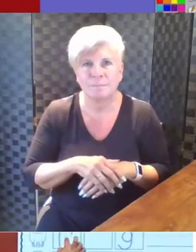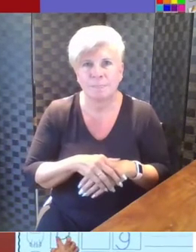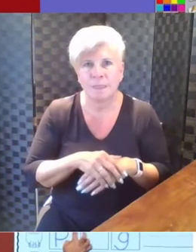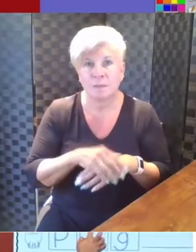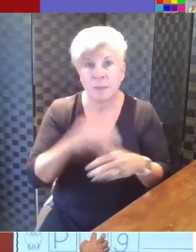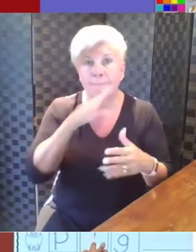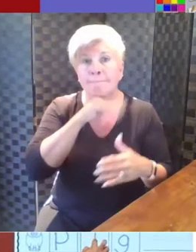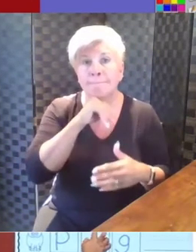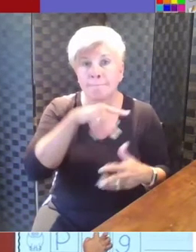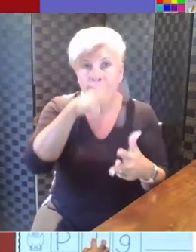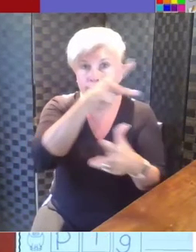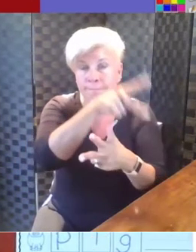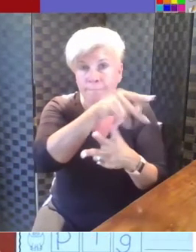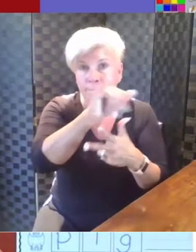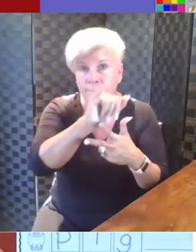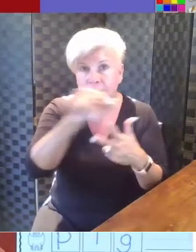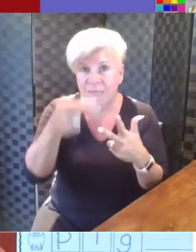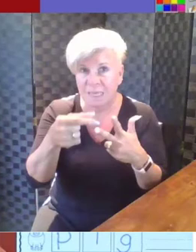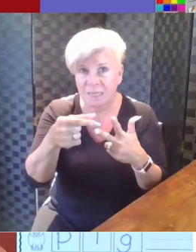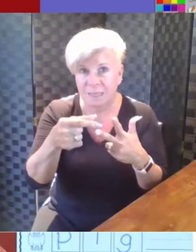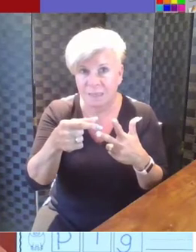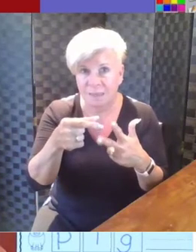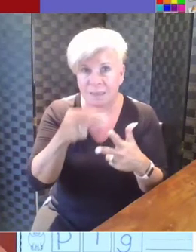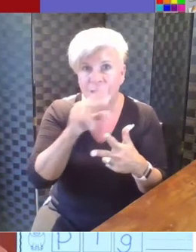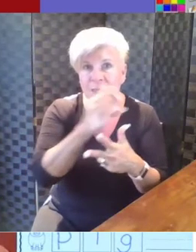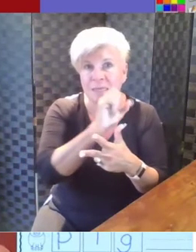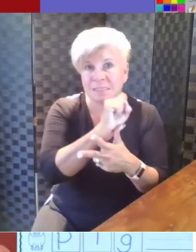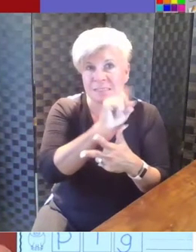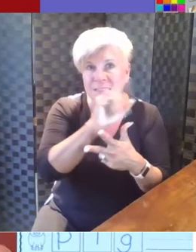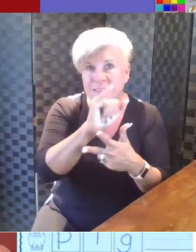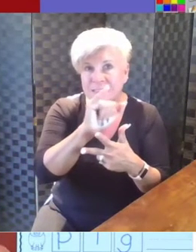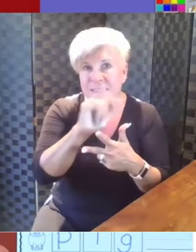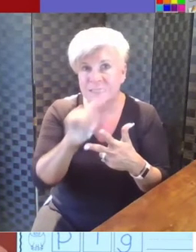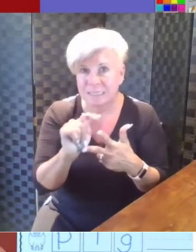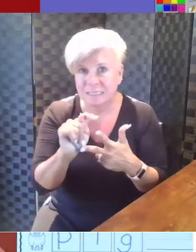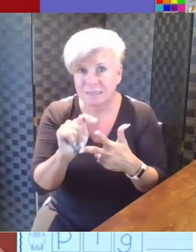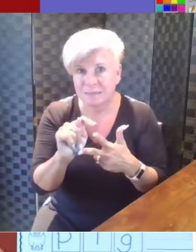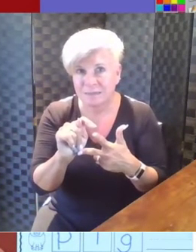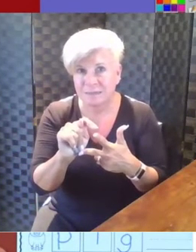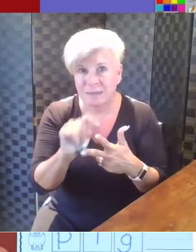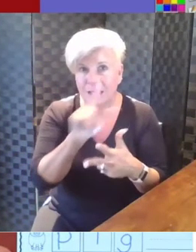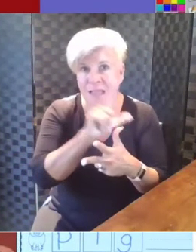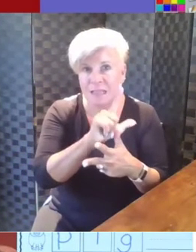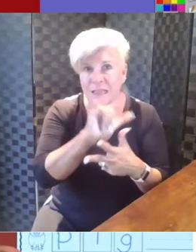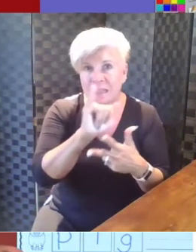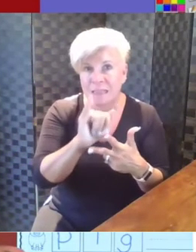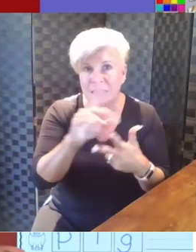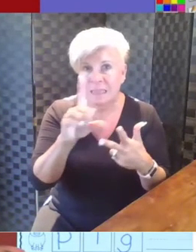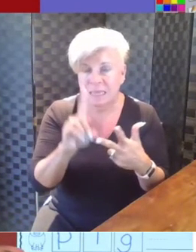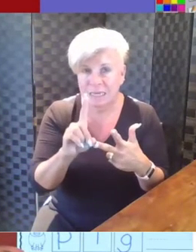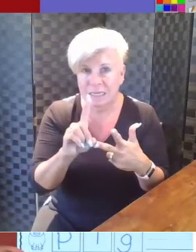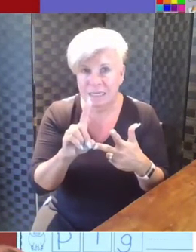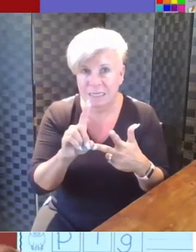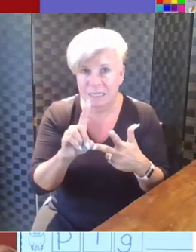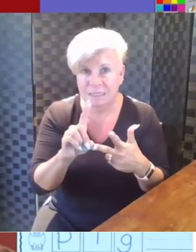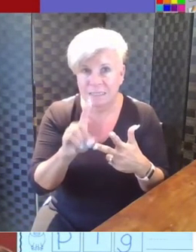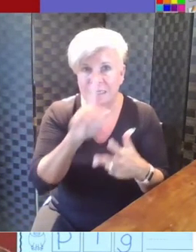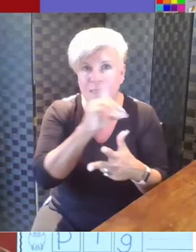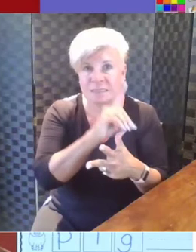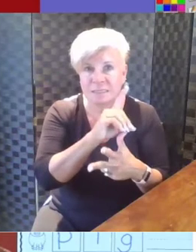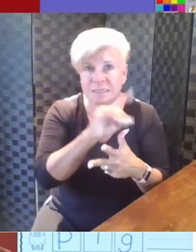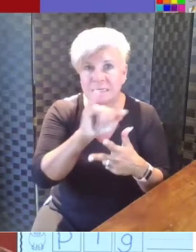you. I bet you can do this too. Maybe at home on scrap paper. Maybe in your